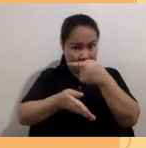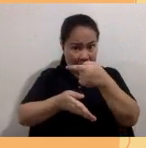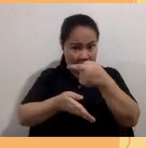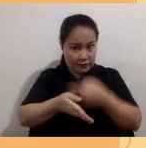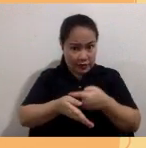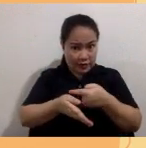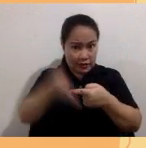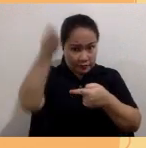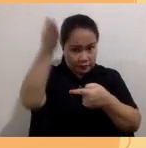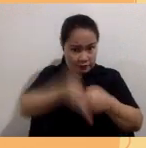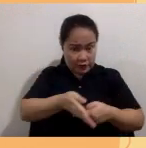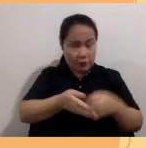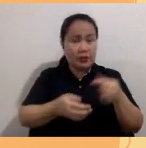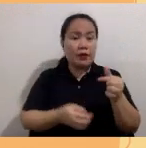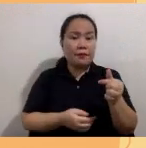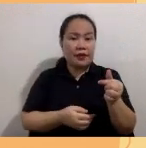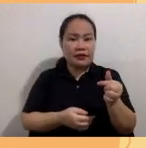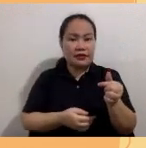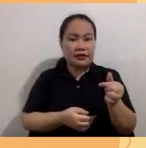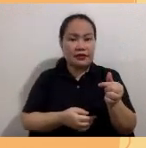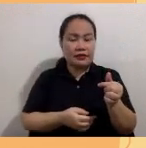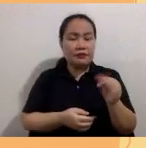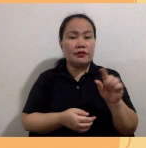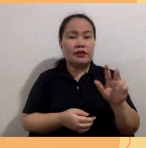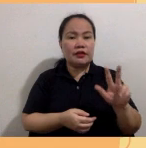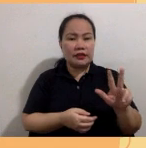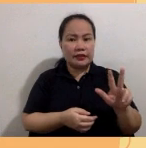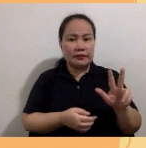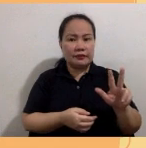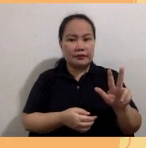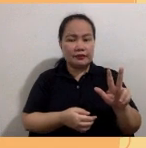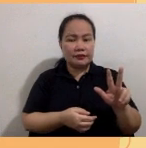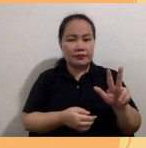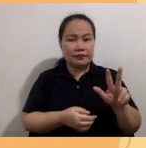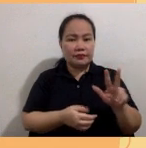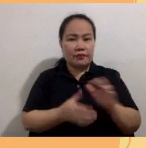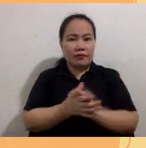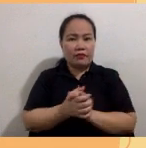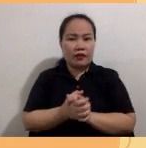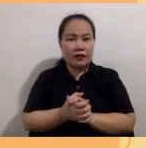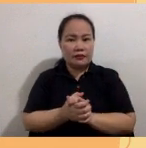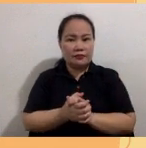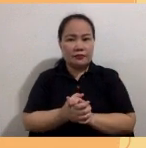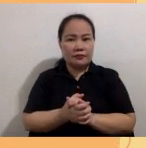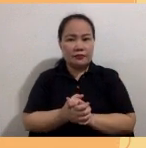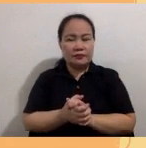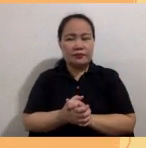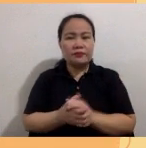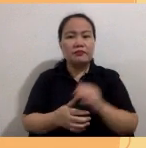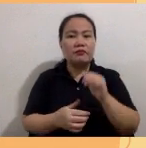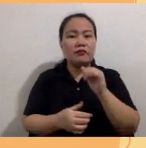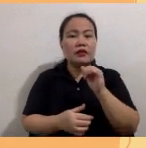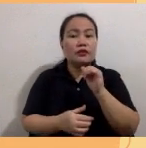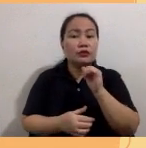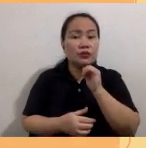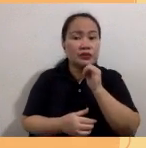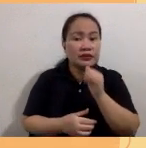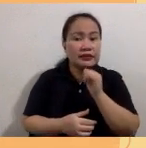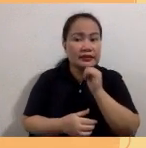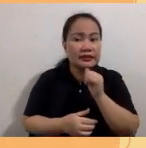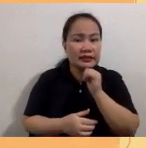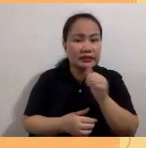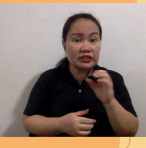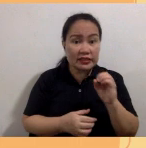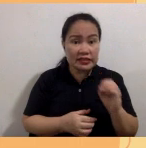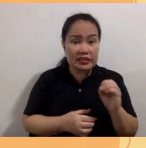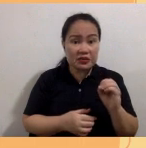our denominator is negative 1. So, since this is not 0, therefore, this is an algebraic expression. So, negative 3 divided